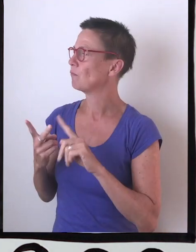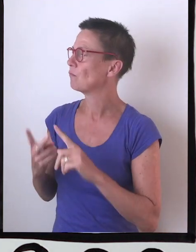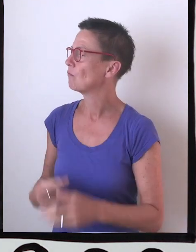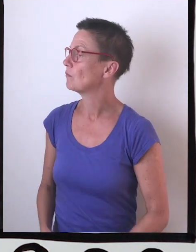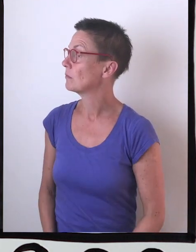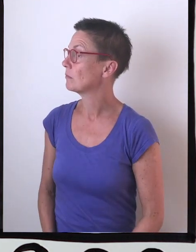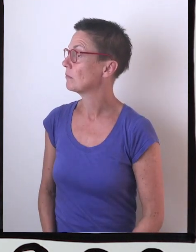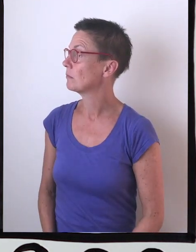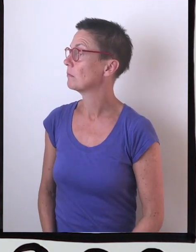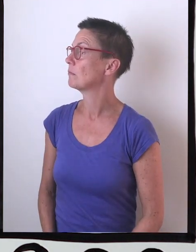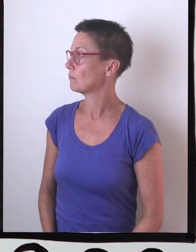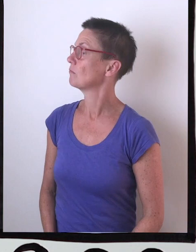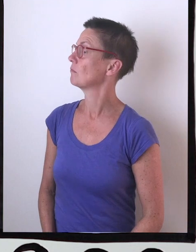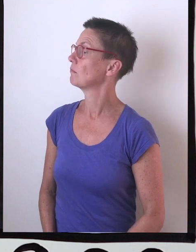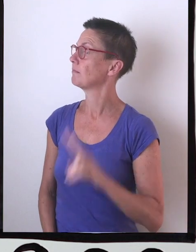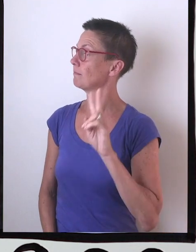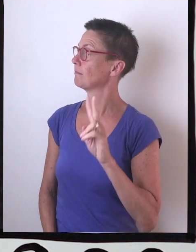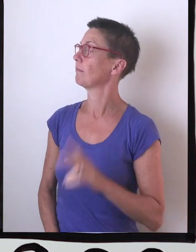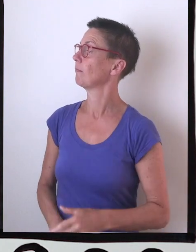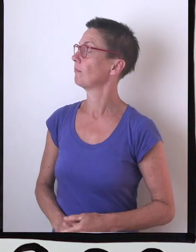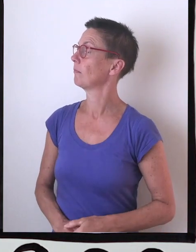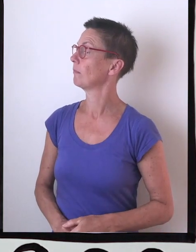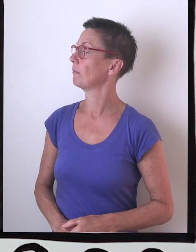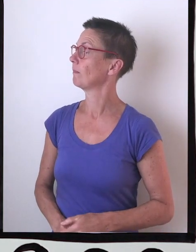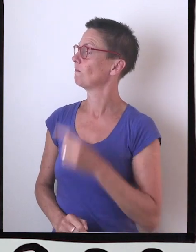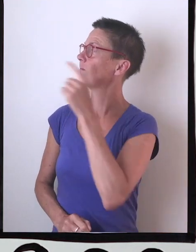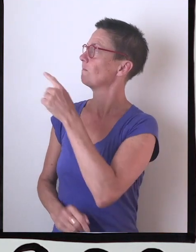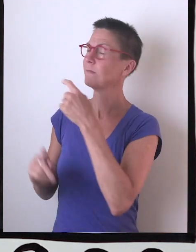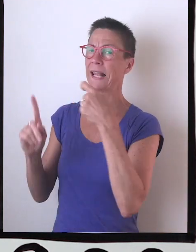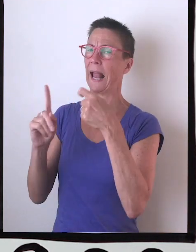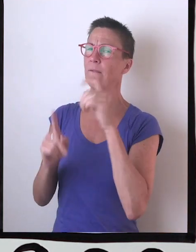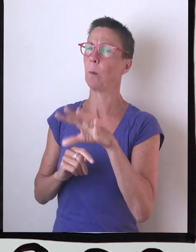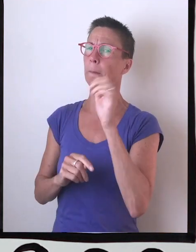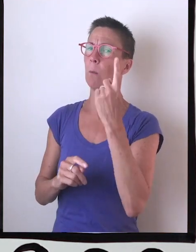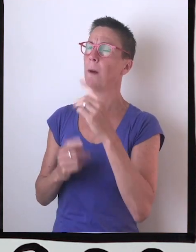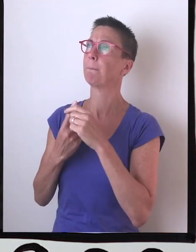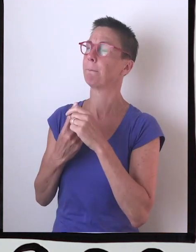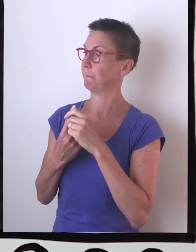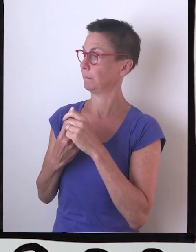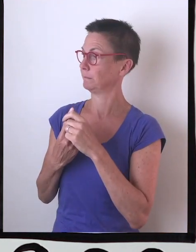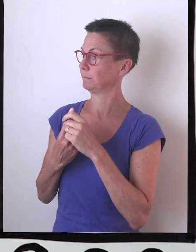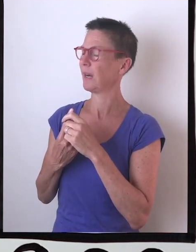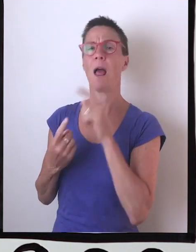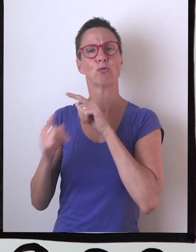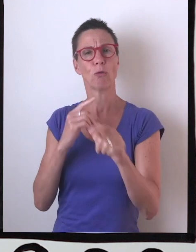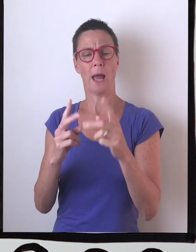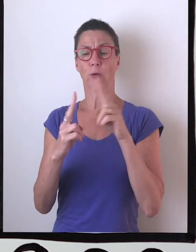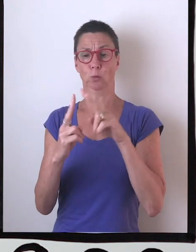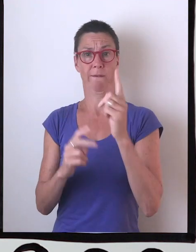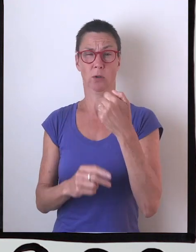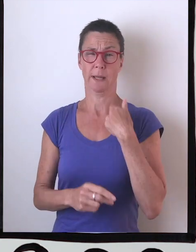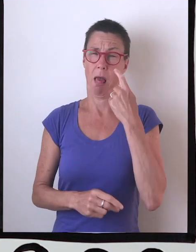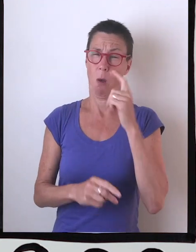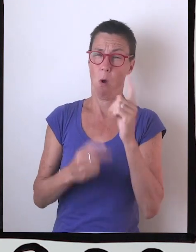else? Peace. Peace. And can I choose one? Mm. We'll make it up together. So let's do these two